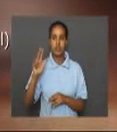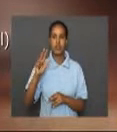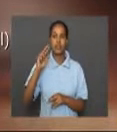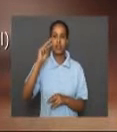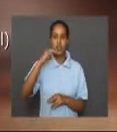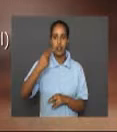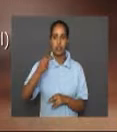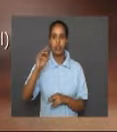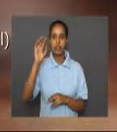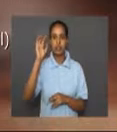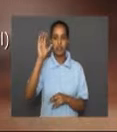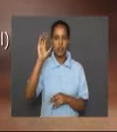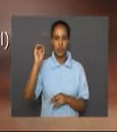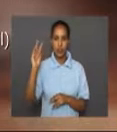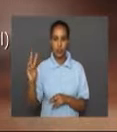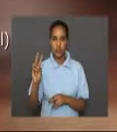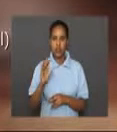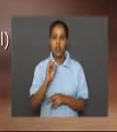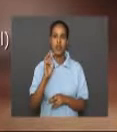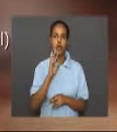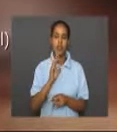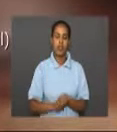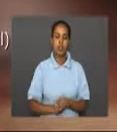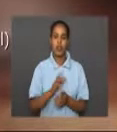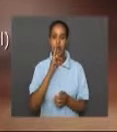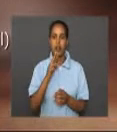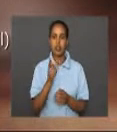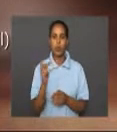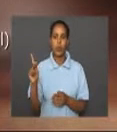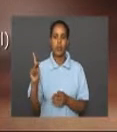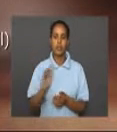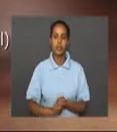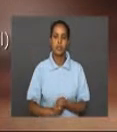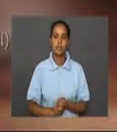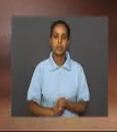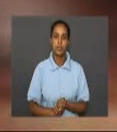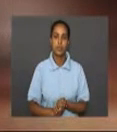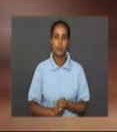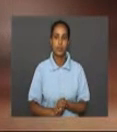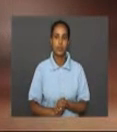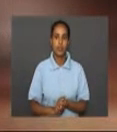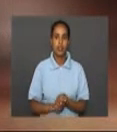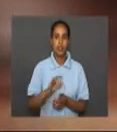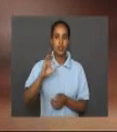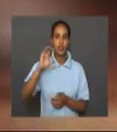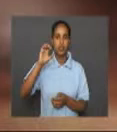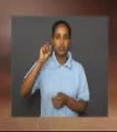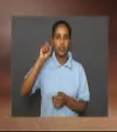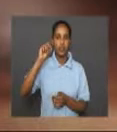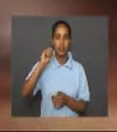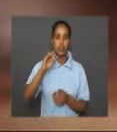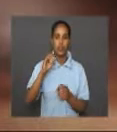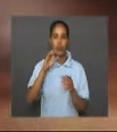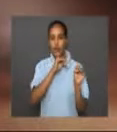tin and lead. We will also explain some of the chemical properties of